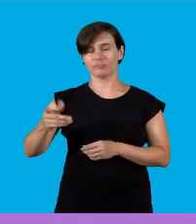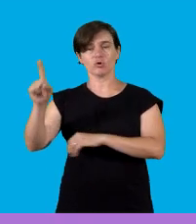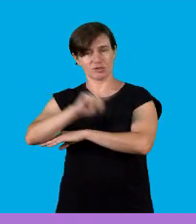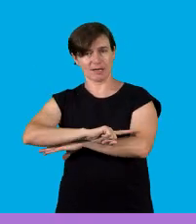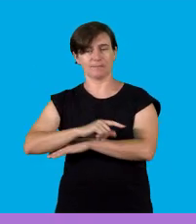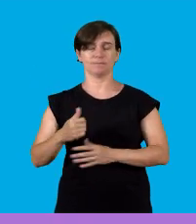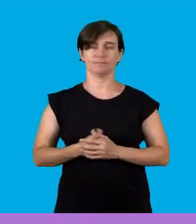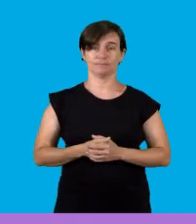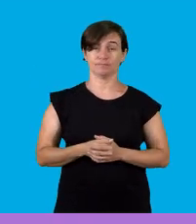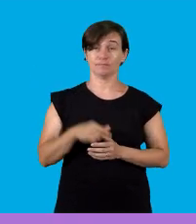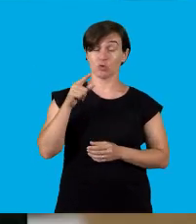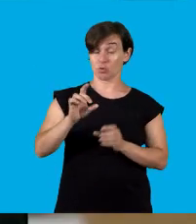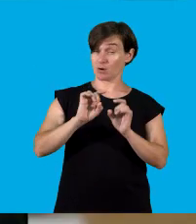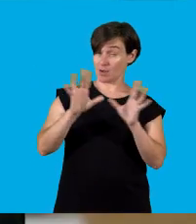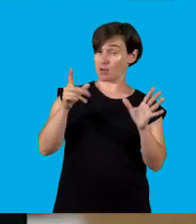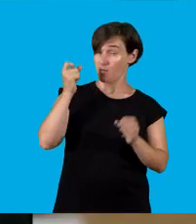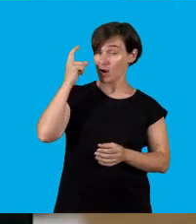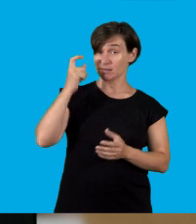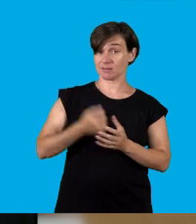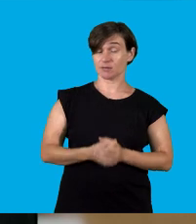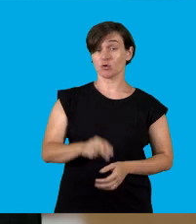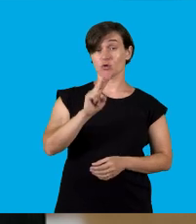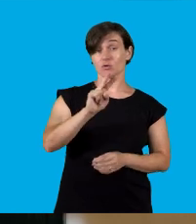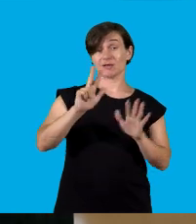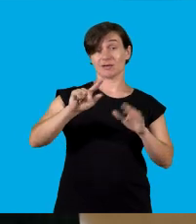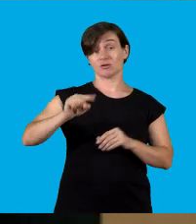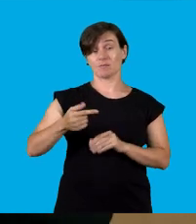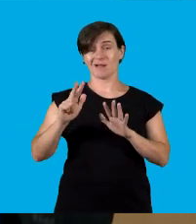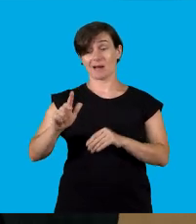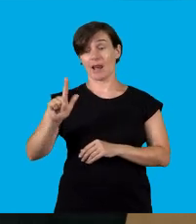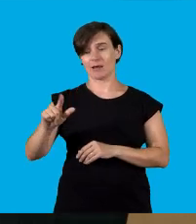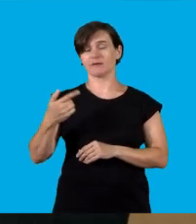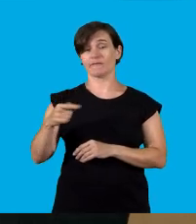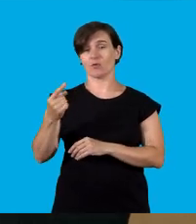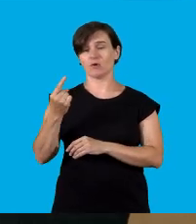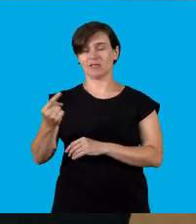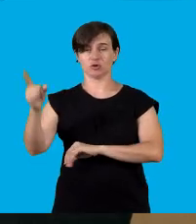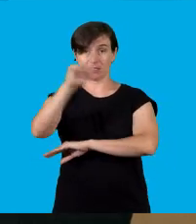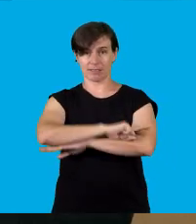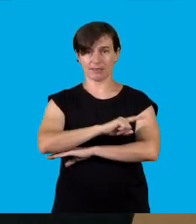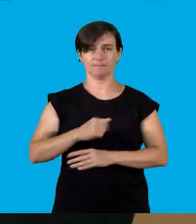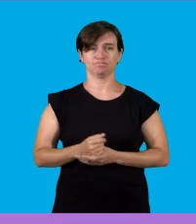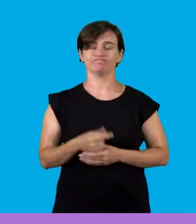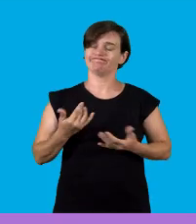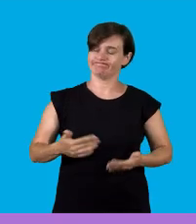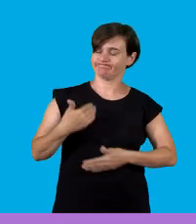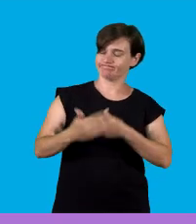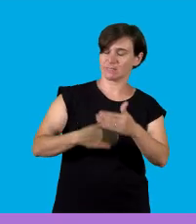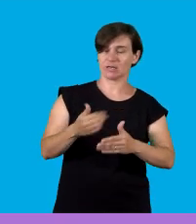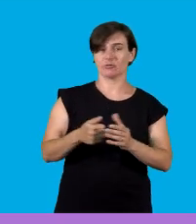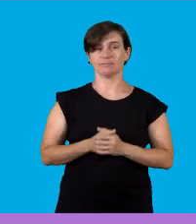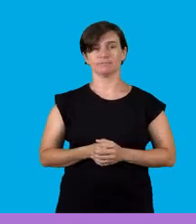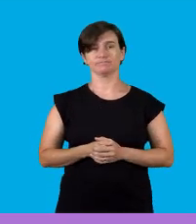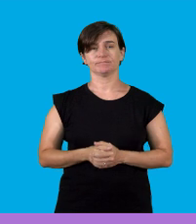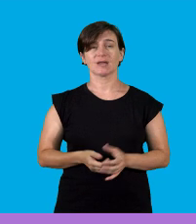per day. Guys, are we clear on that one? 28.8 liters per day. All right, let us move on with our